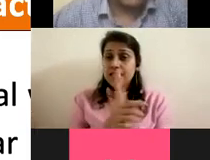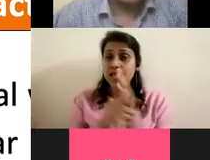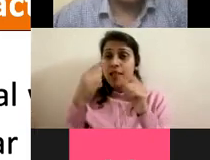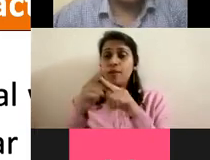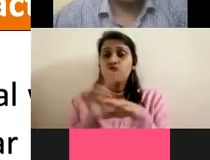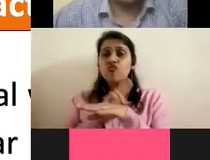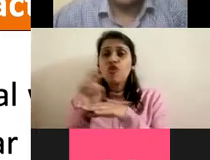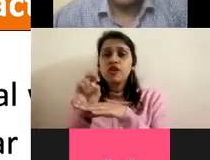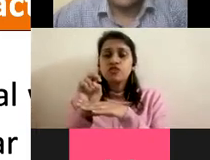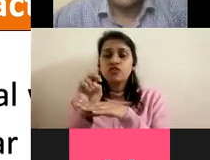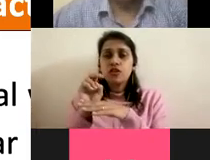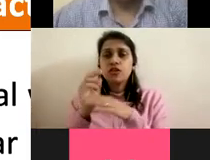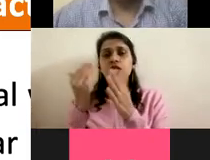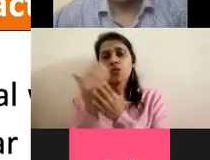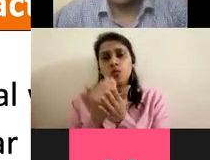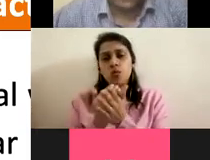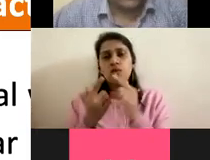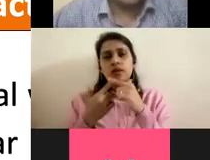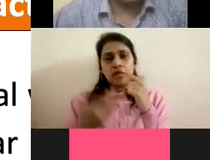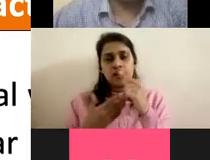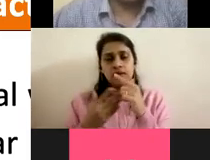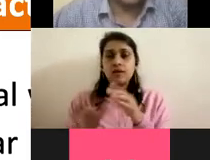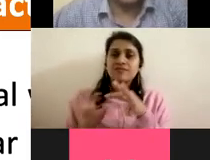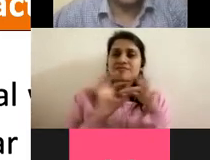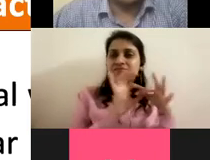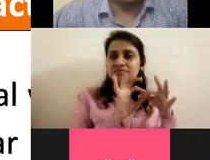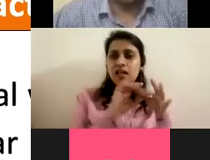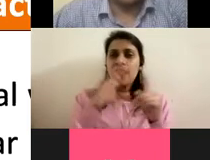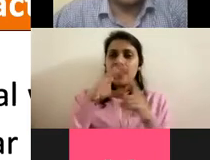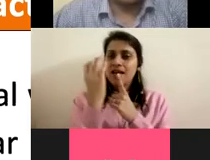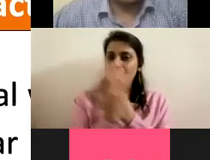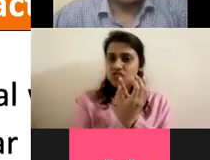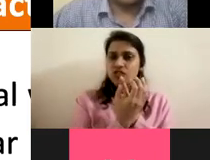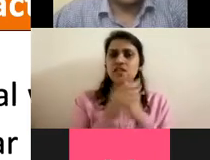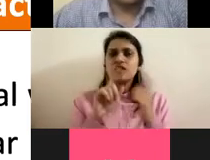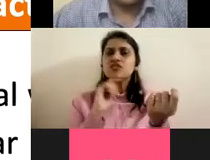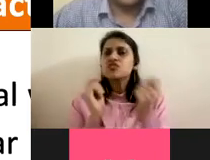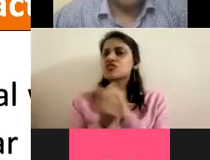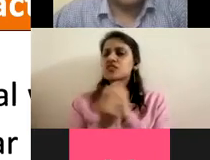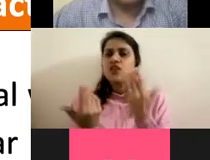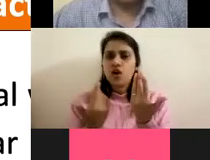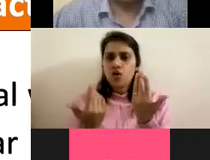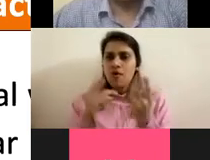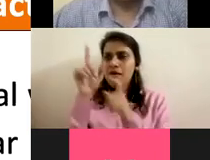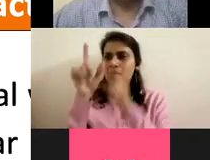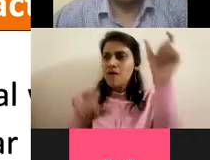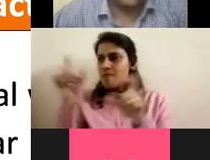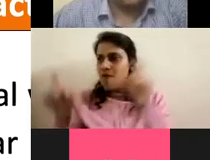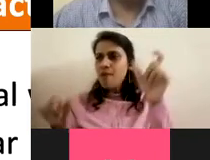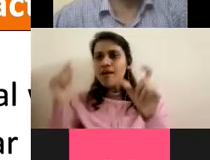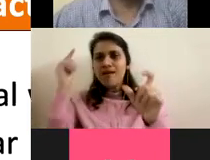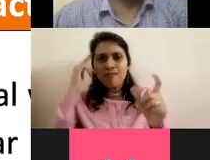next part is engagement which is culture kis tarah se culture change hoga organization ka climate